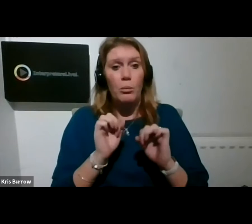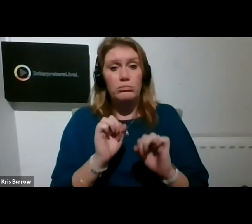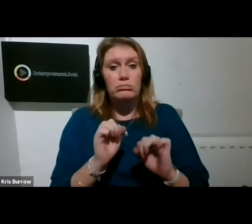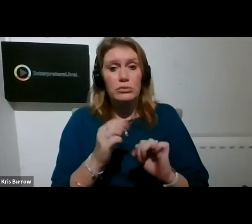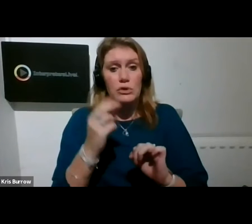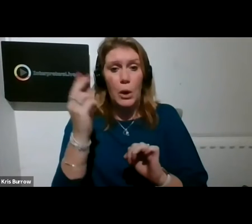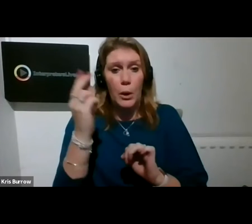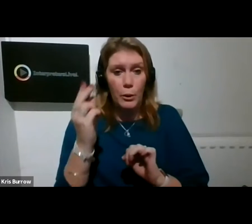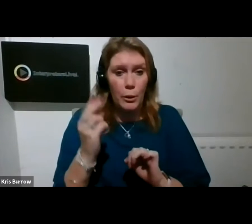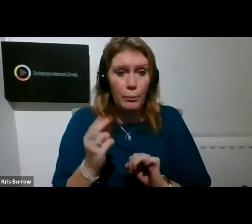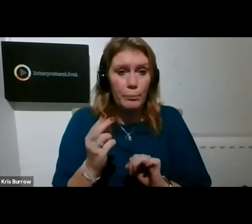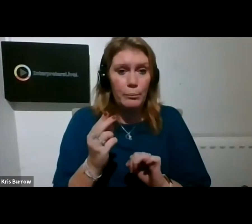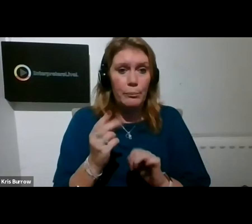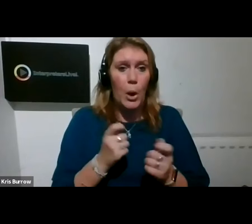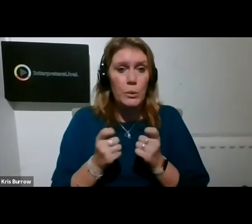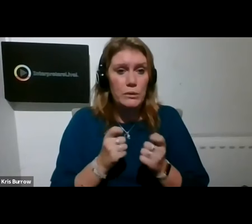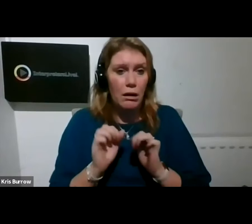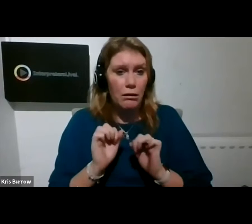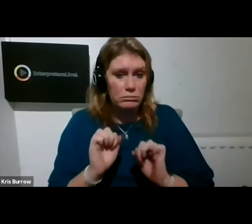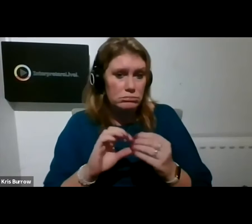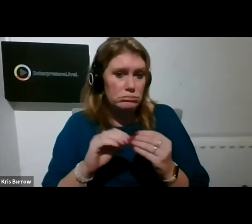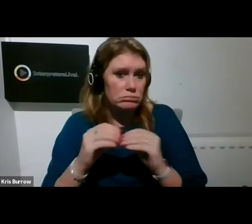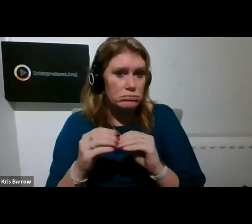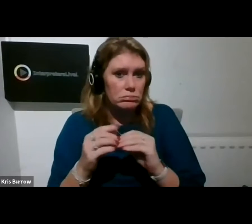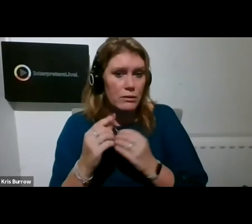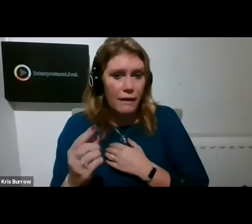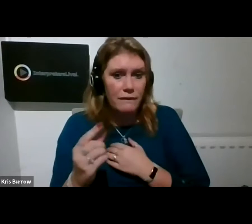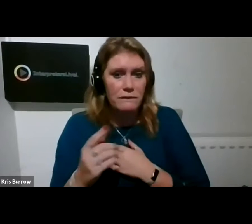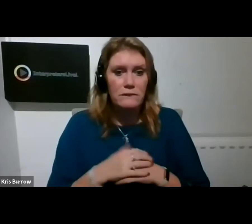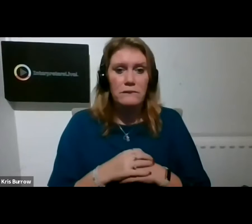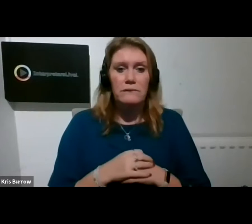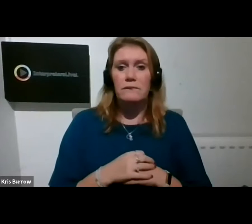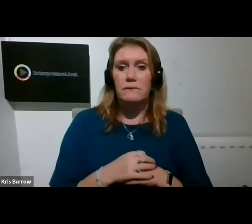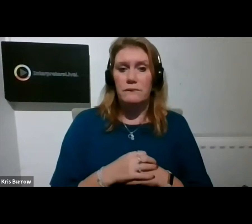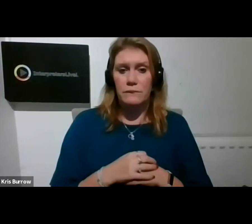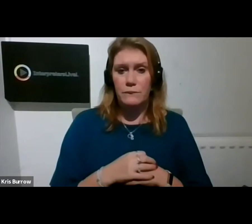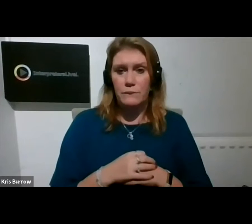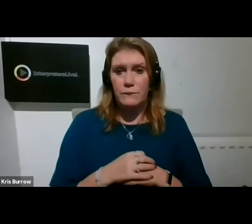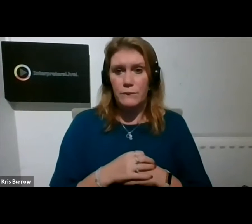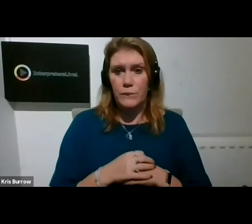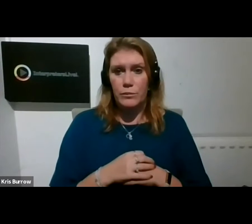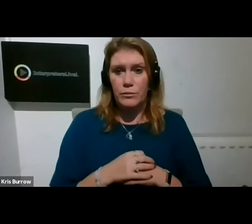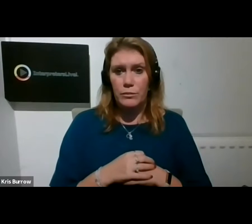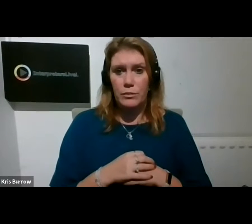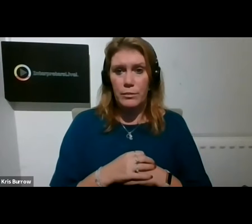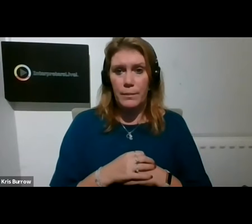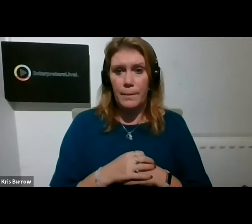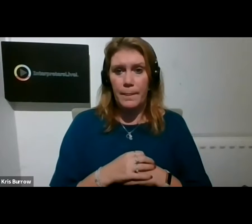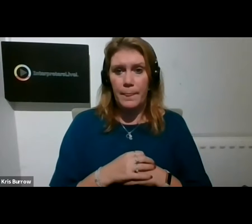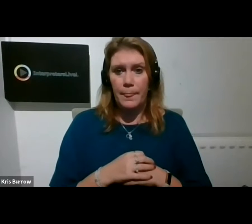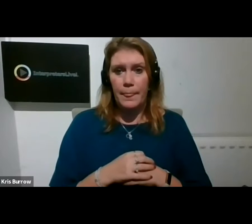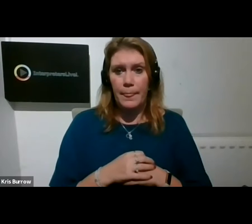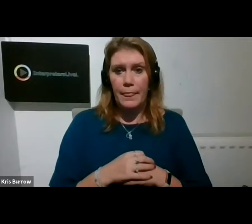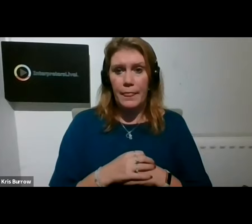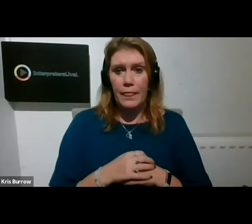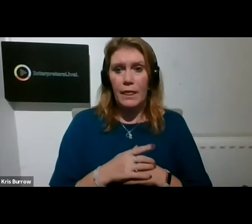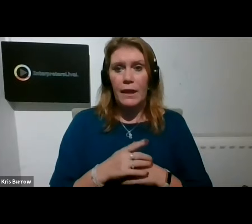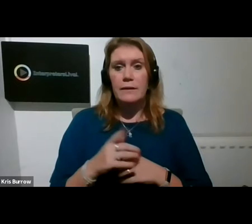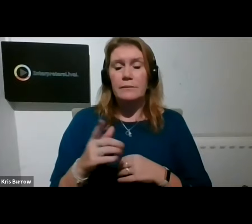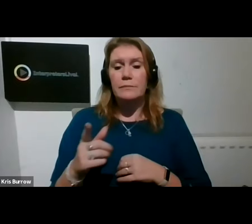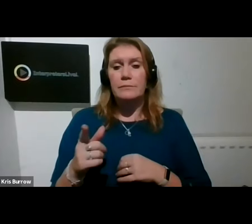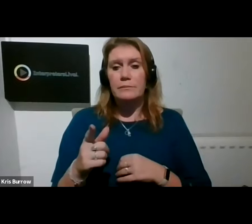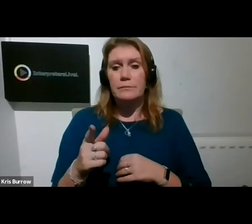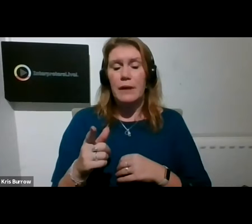Yeah, it was an interesting process, but I can't help feeling that as a disabled group of